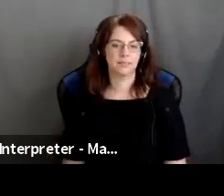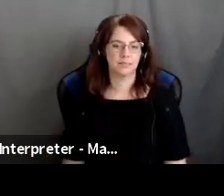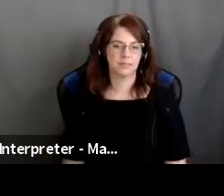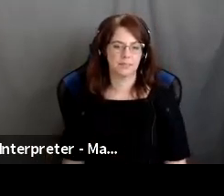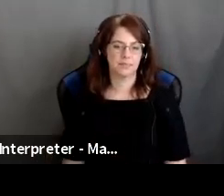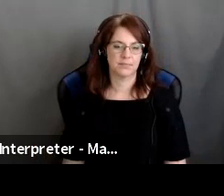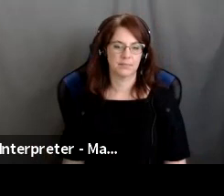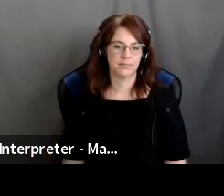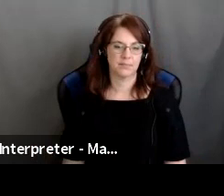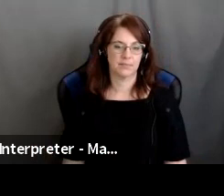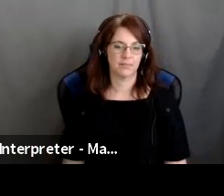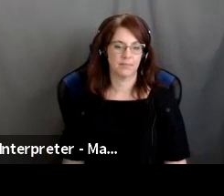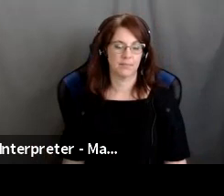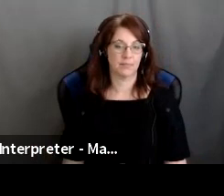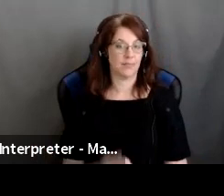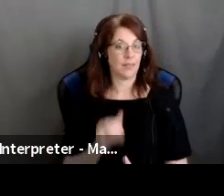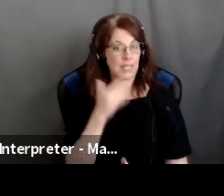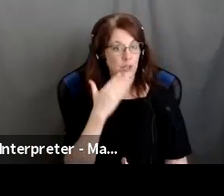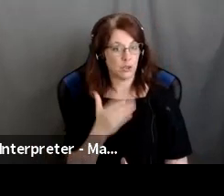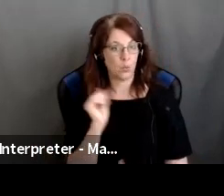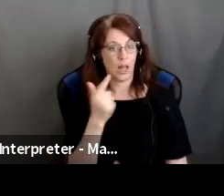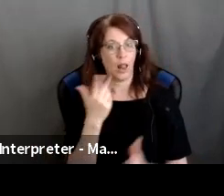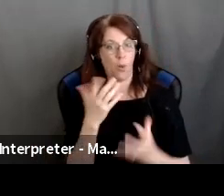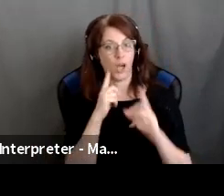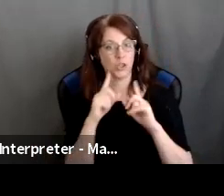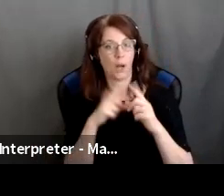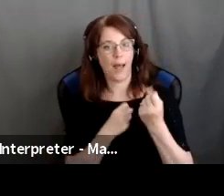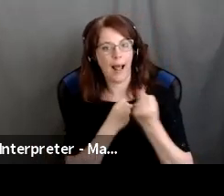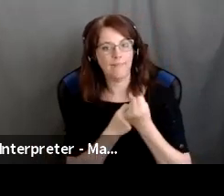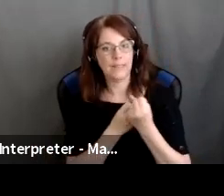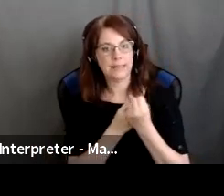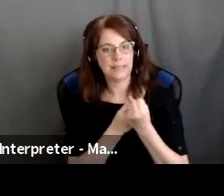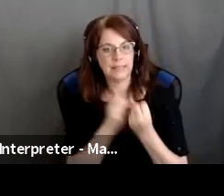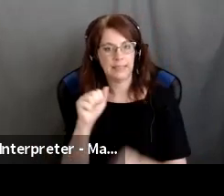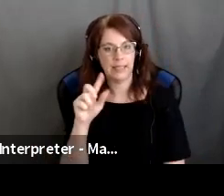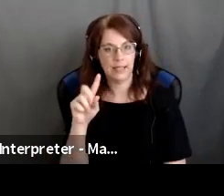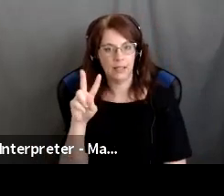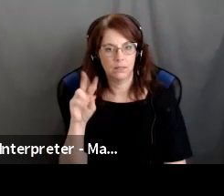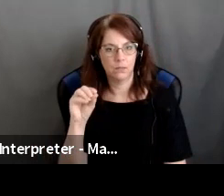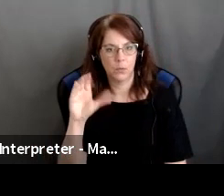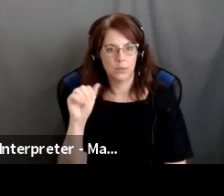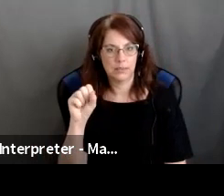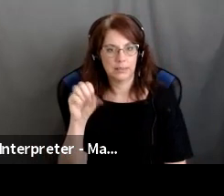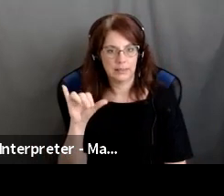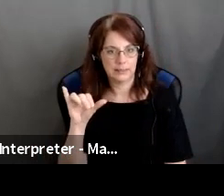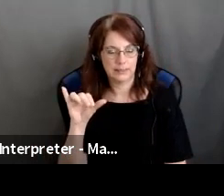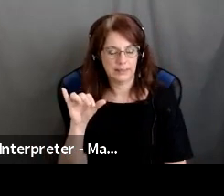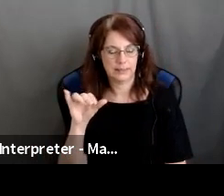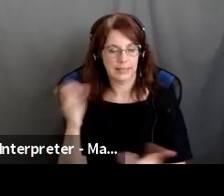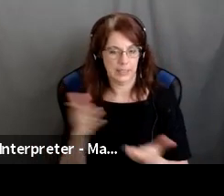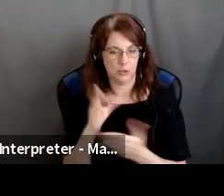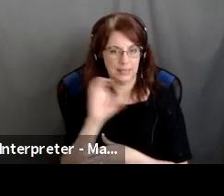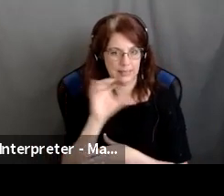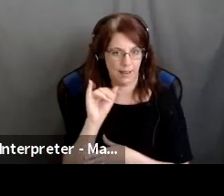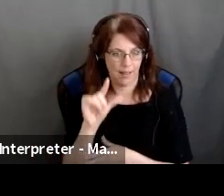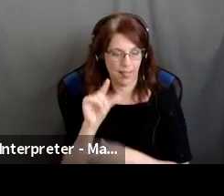So that's good because we all want to talk about advocacy here at our SILs and teach consumers how